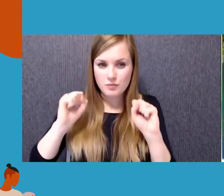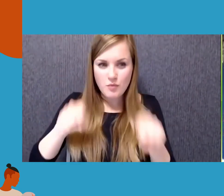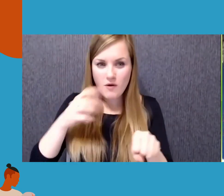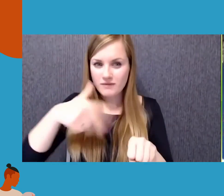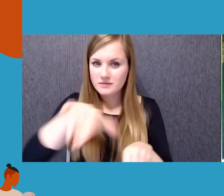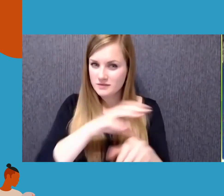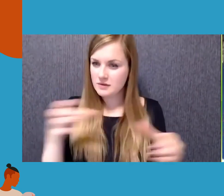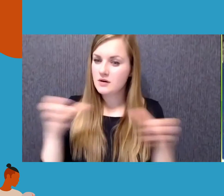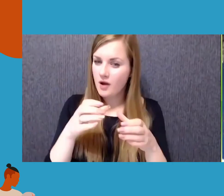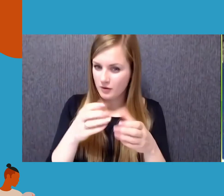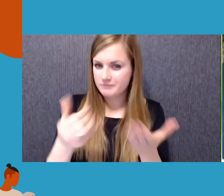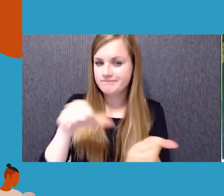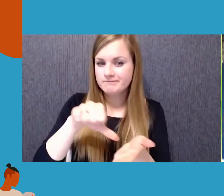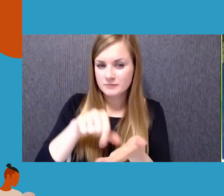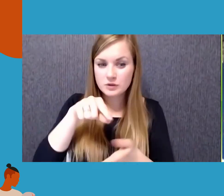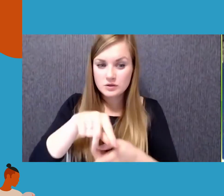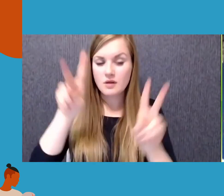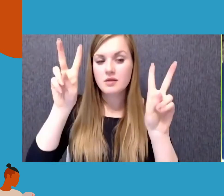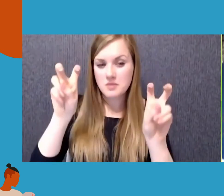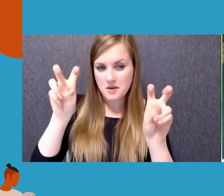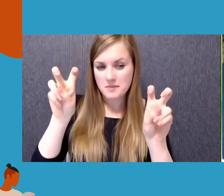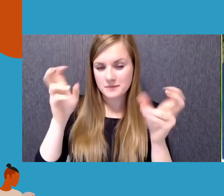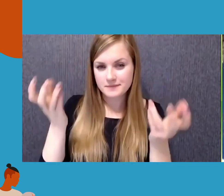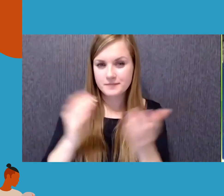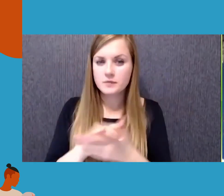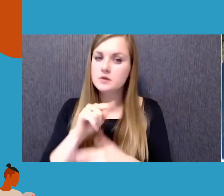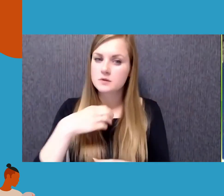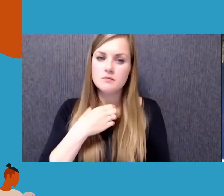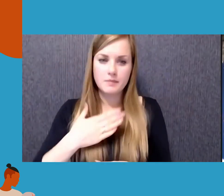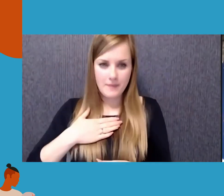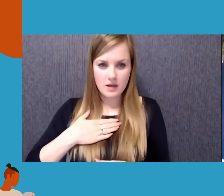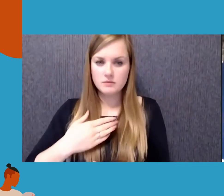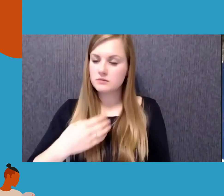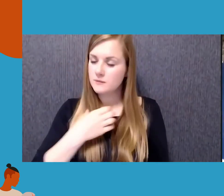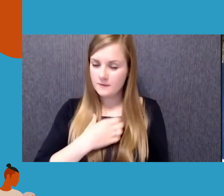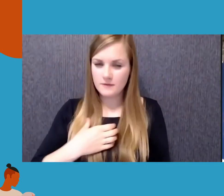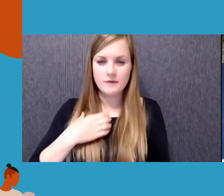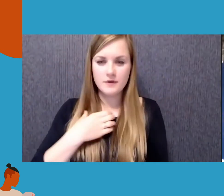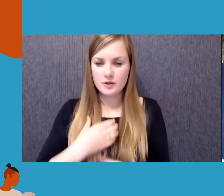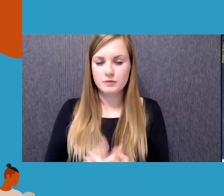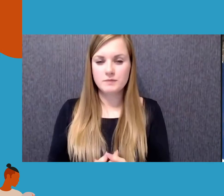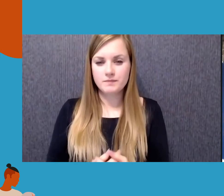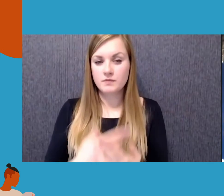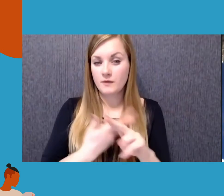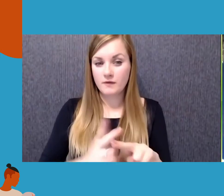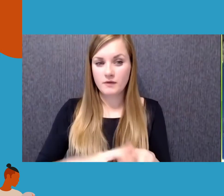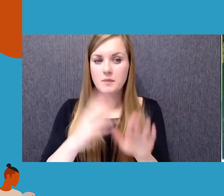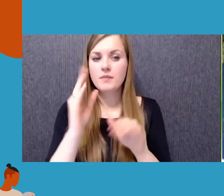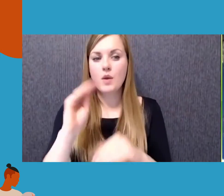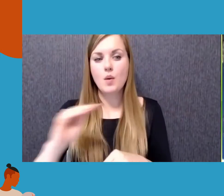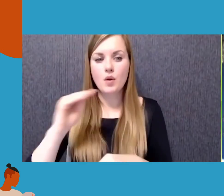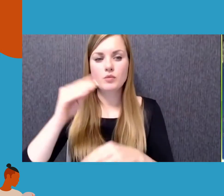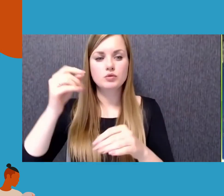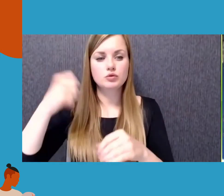Good afternoon, ladies and gentlemen. Thank you for the opportunity to be here and to talk on this topic. It is very important for me.